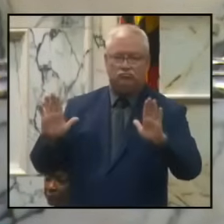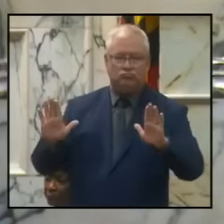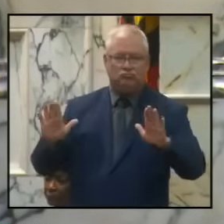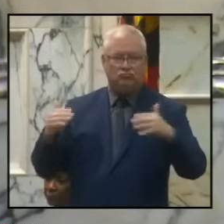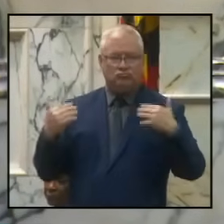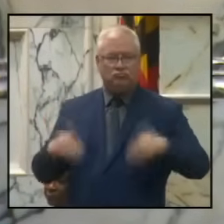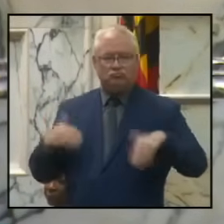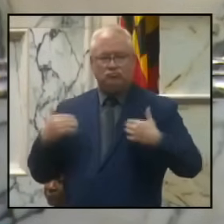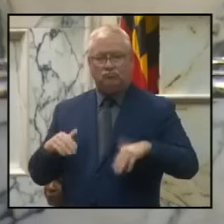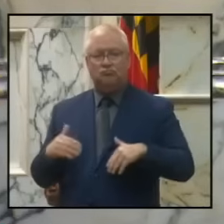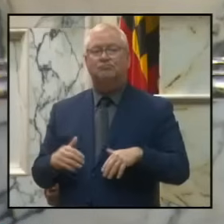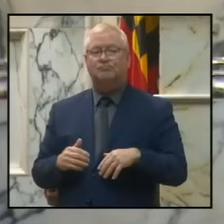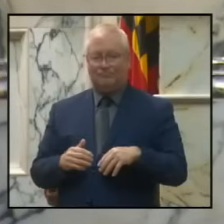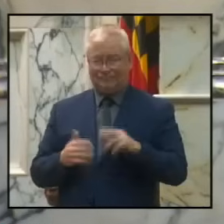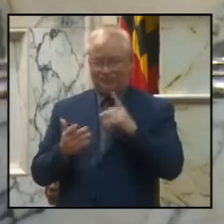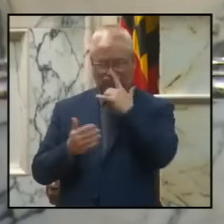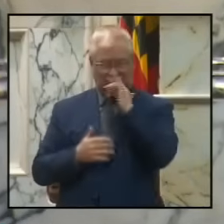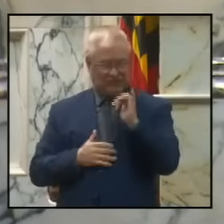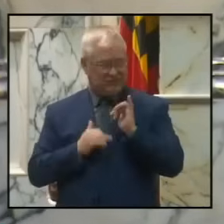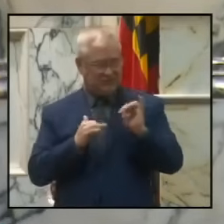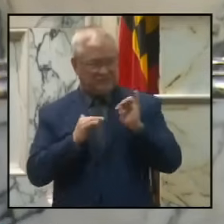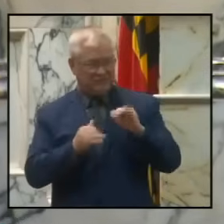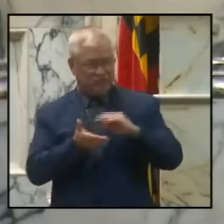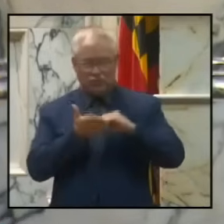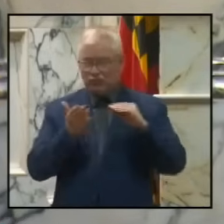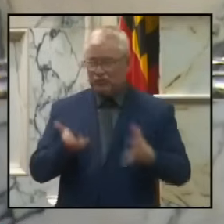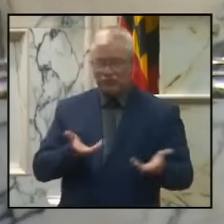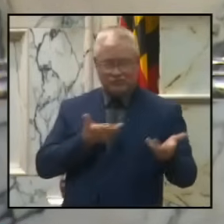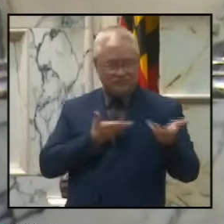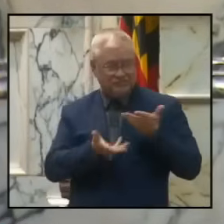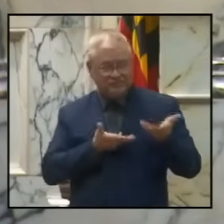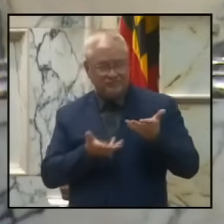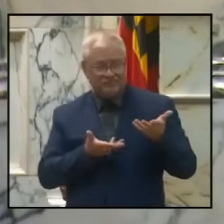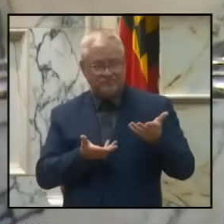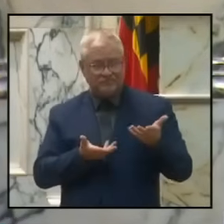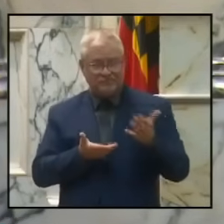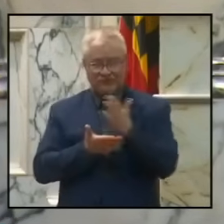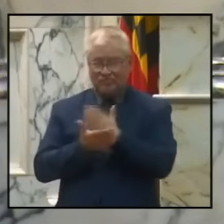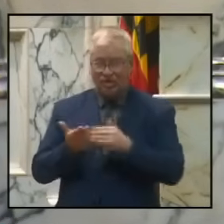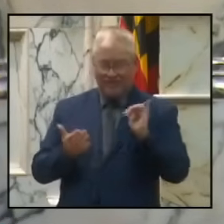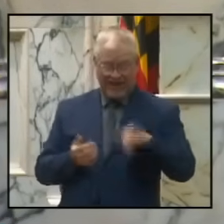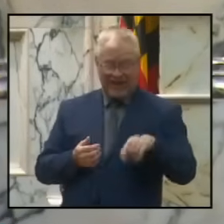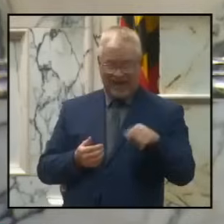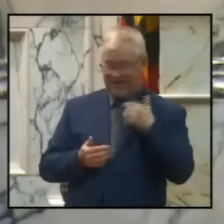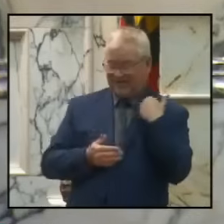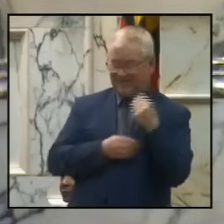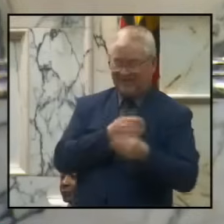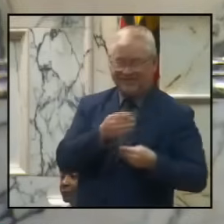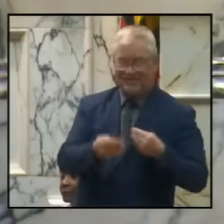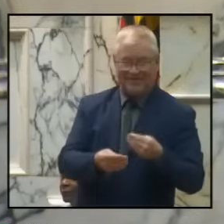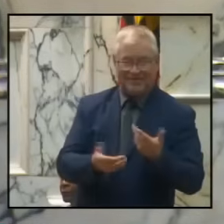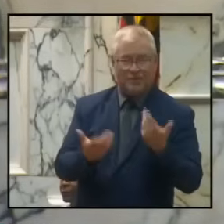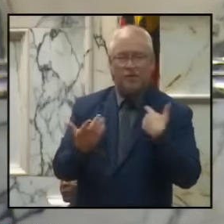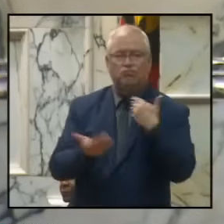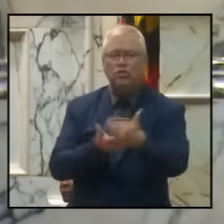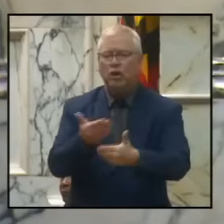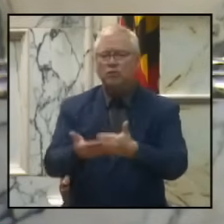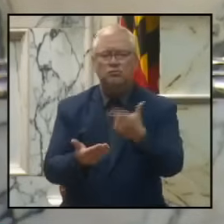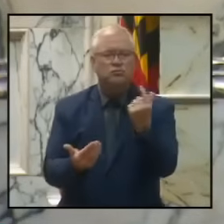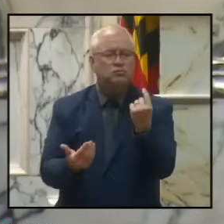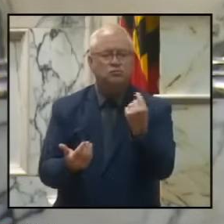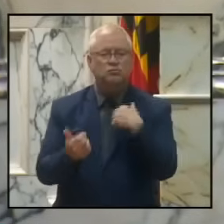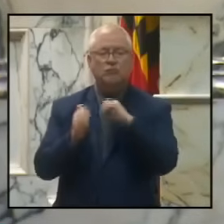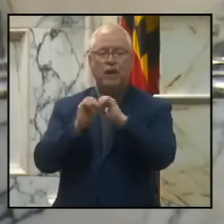body. And as part of this initiative, we are building out debt-free paths to teaching